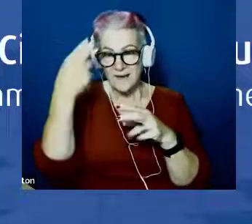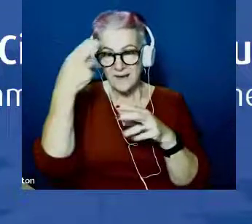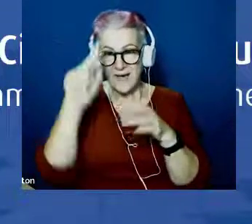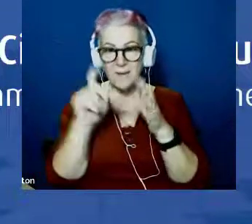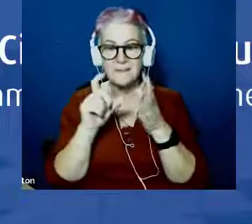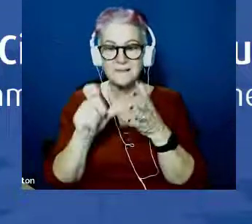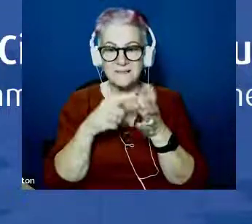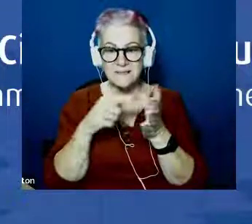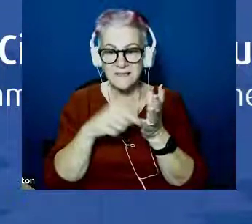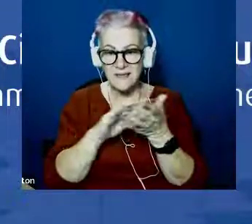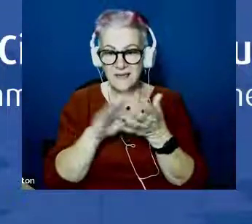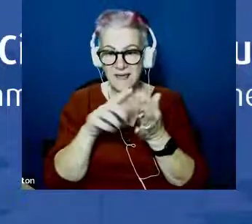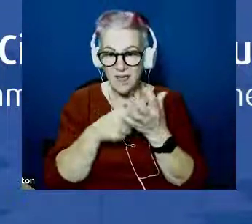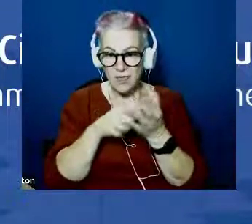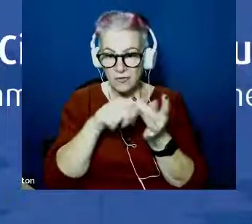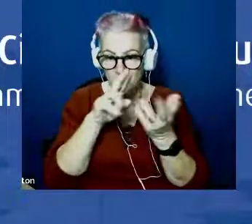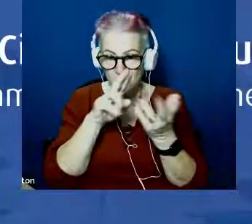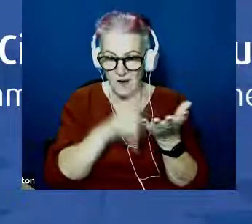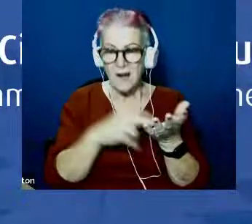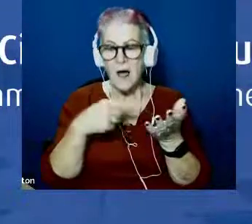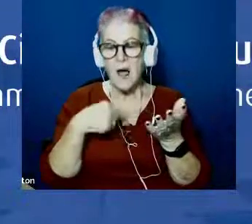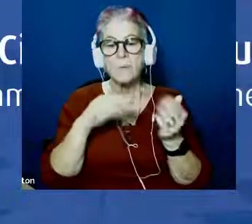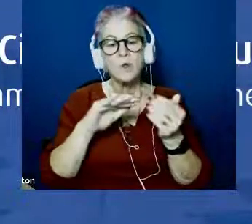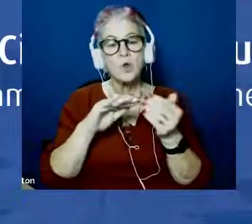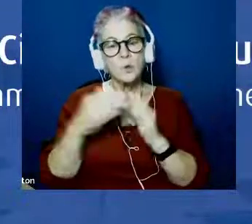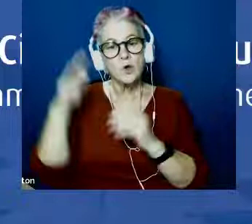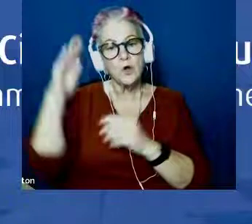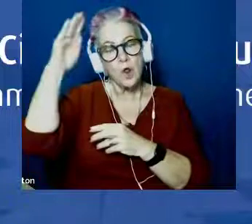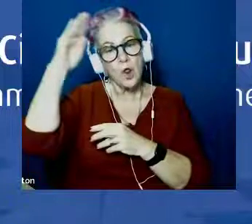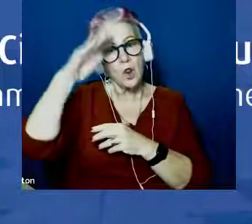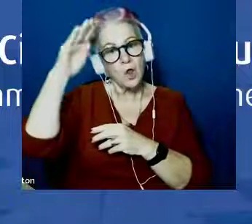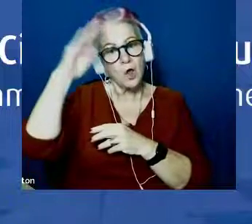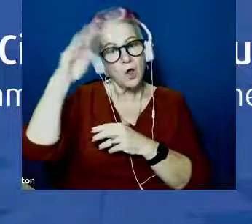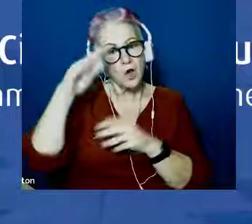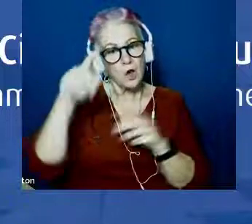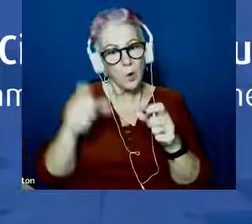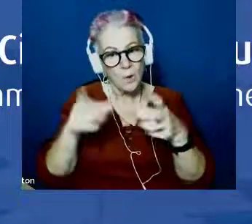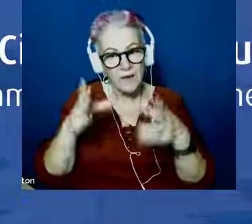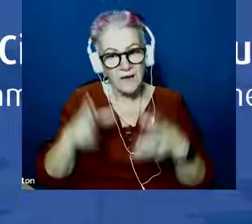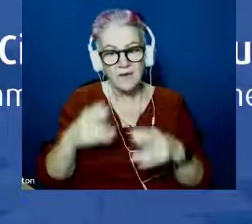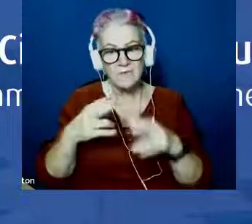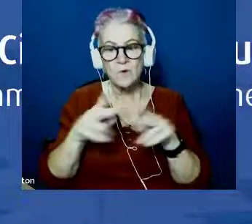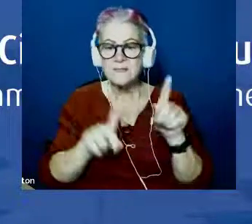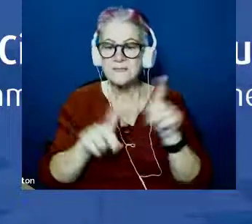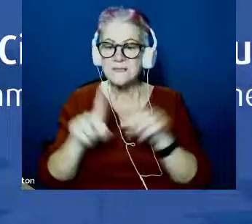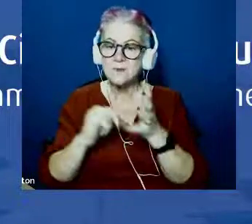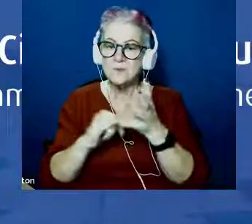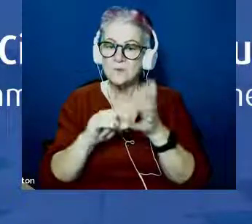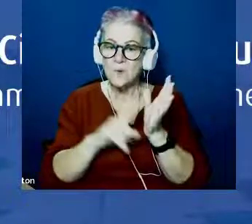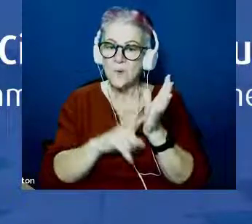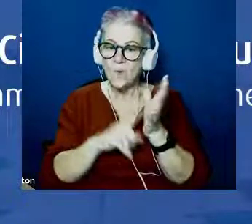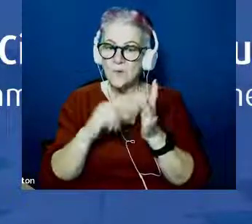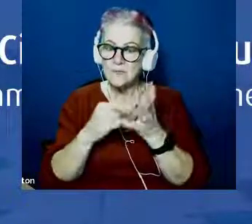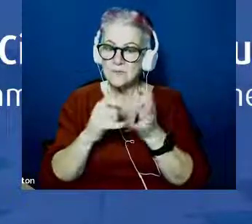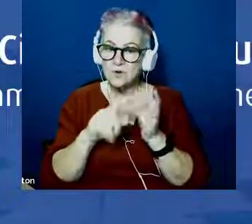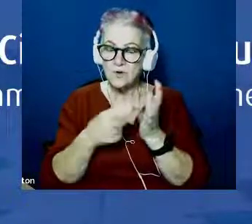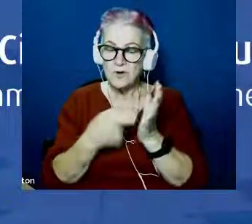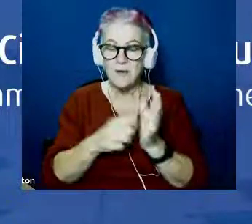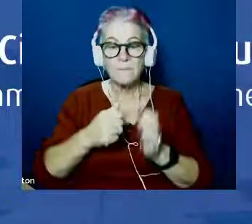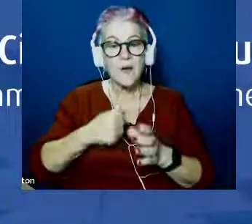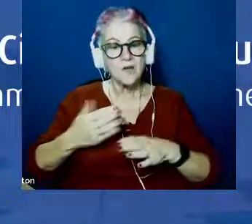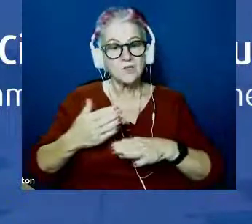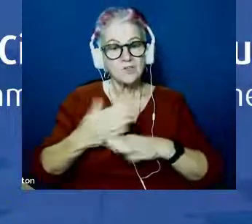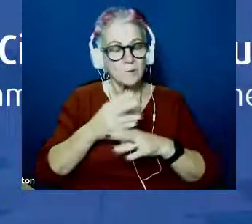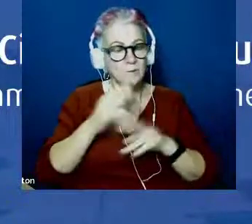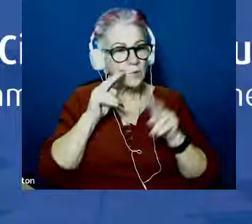said before, and I'm actually the Community Learning Coordinator at the City of Salisbury. My role looks at library programs as